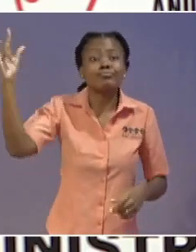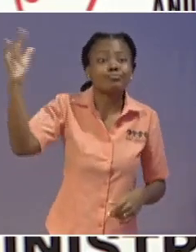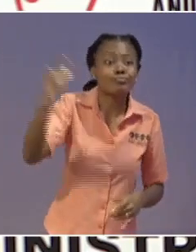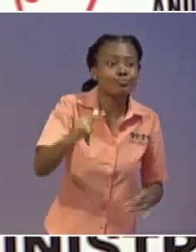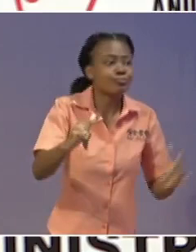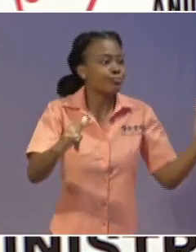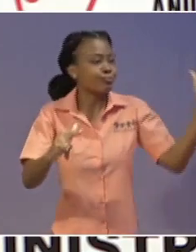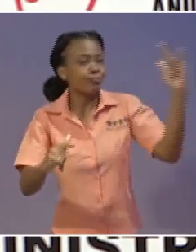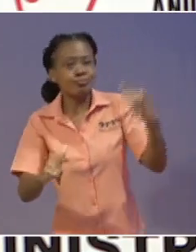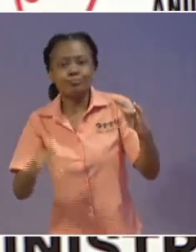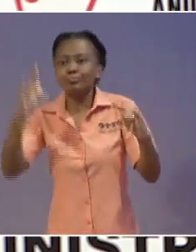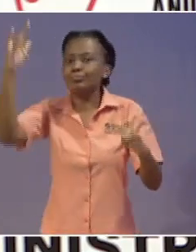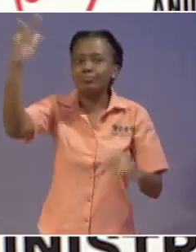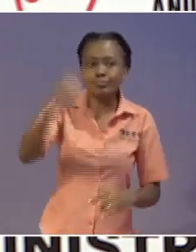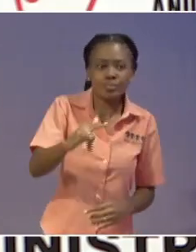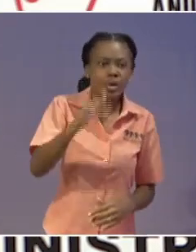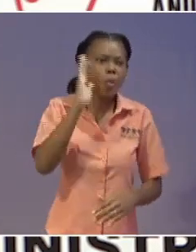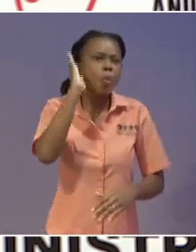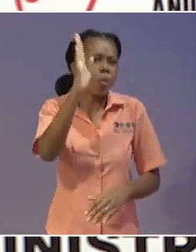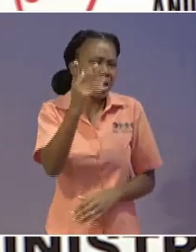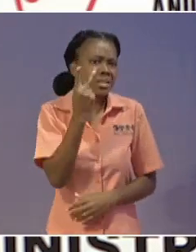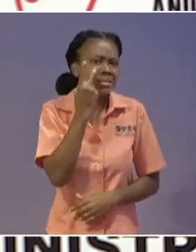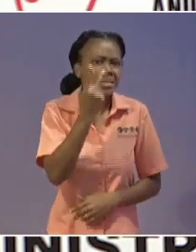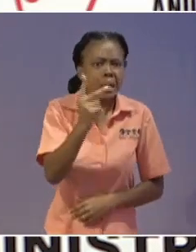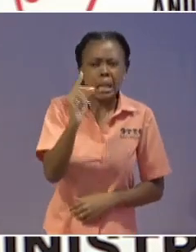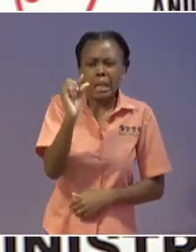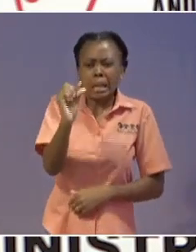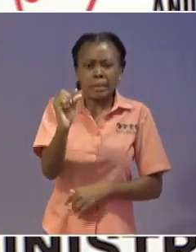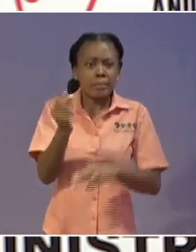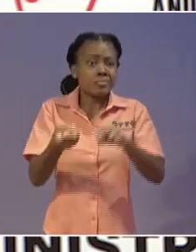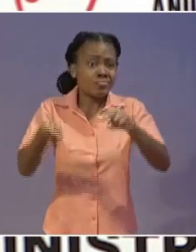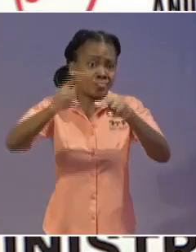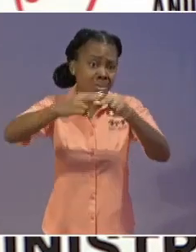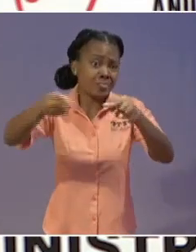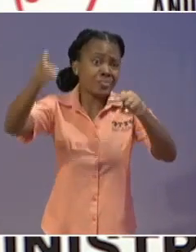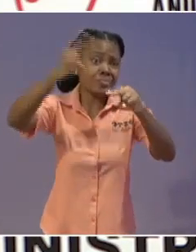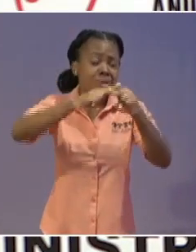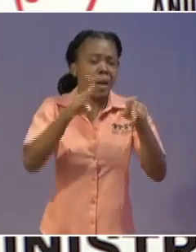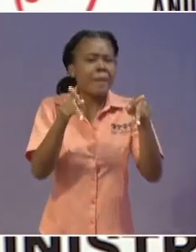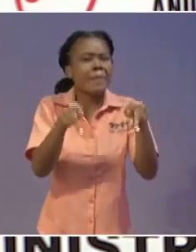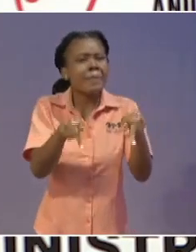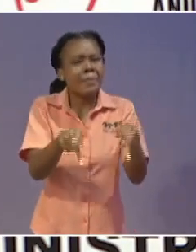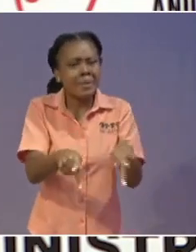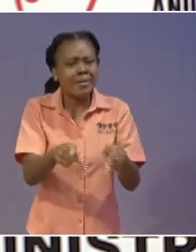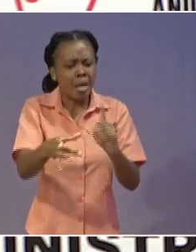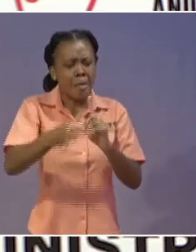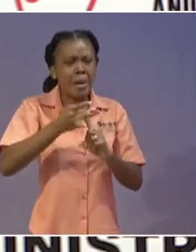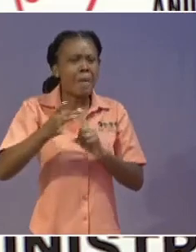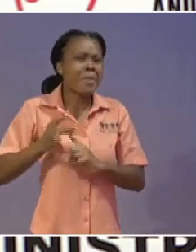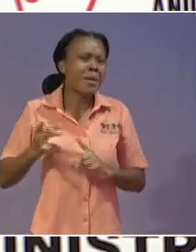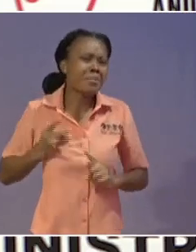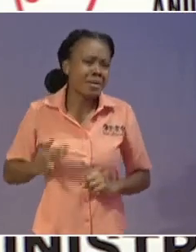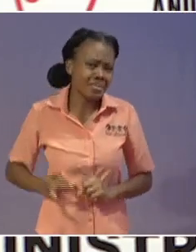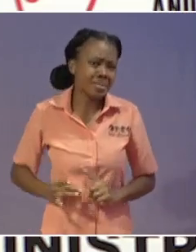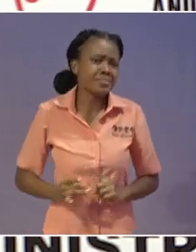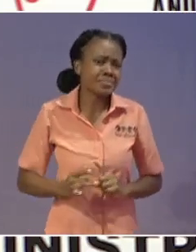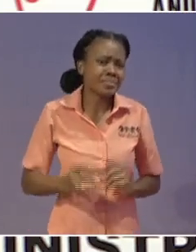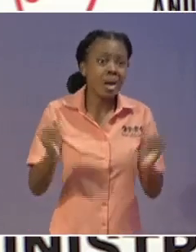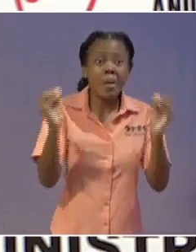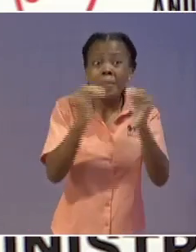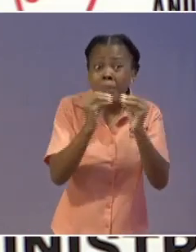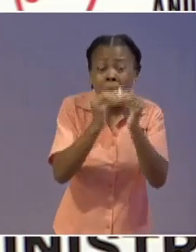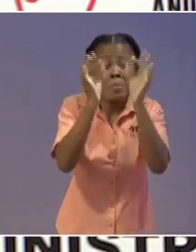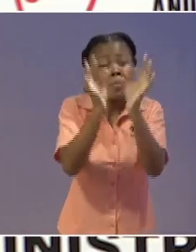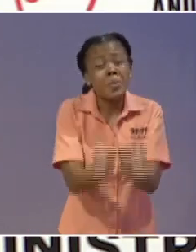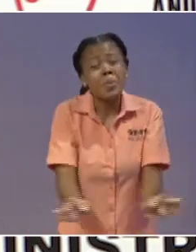see a slight increase in the number of cases with people being infected. But as we always said, what is more important, we look at the deaths, and Dr. Hines